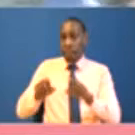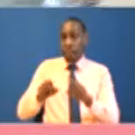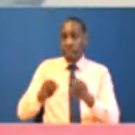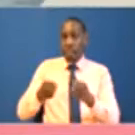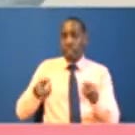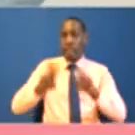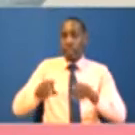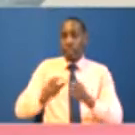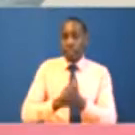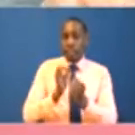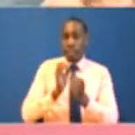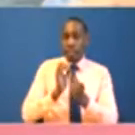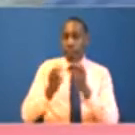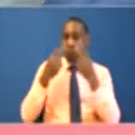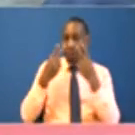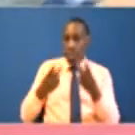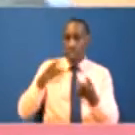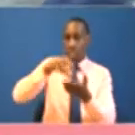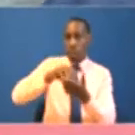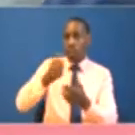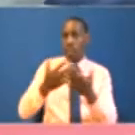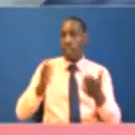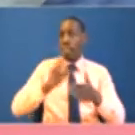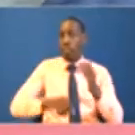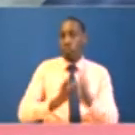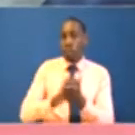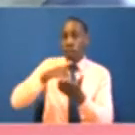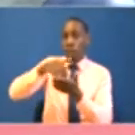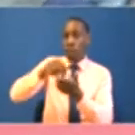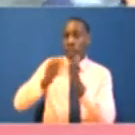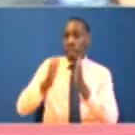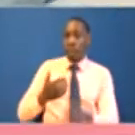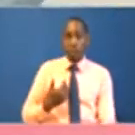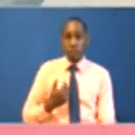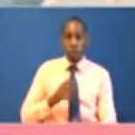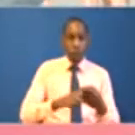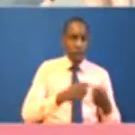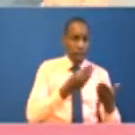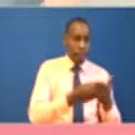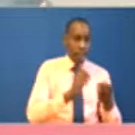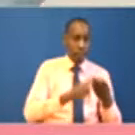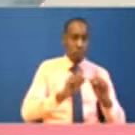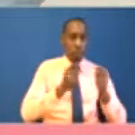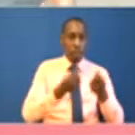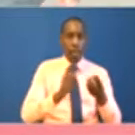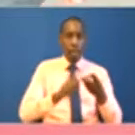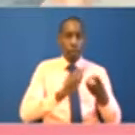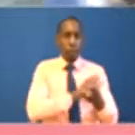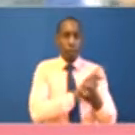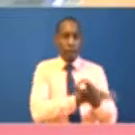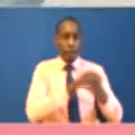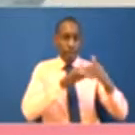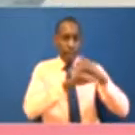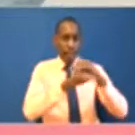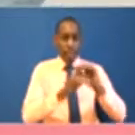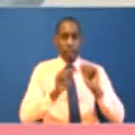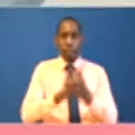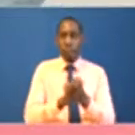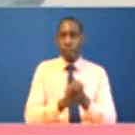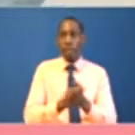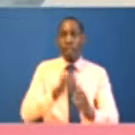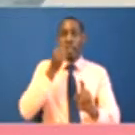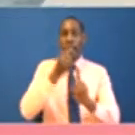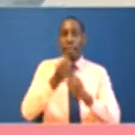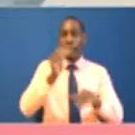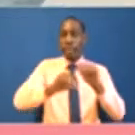such examples you know what what are those other factors that these french candidates have beyond money tribe and power and access to it that could make a difference in a